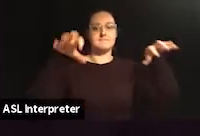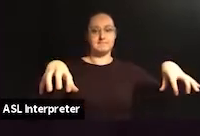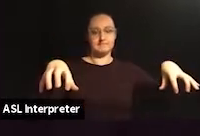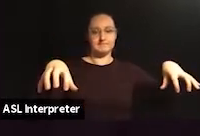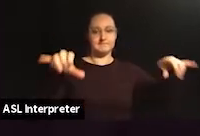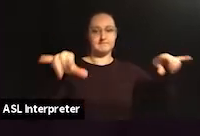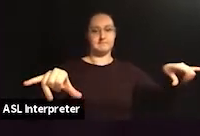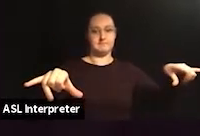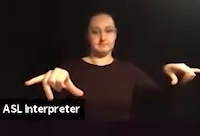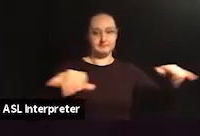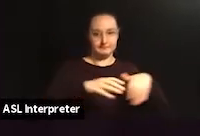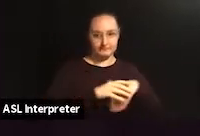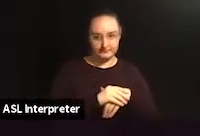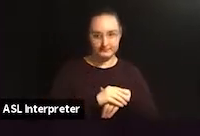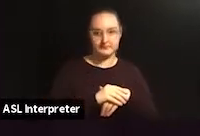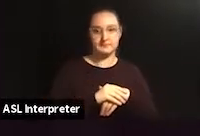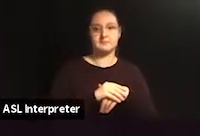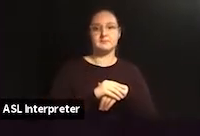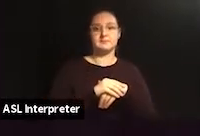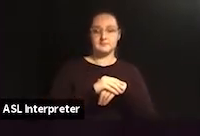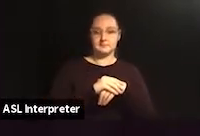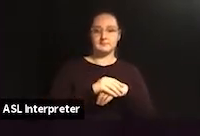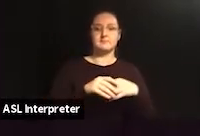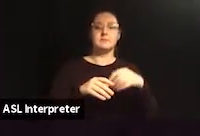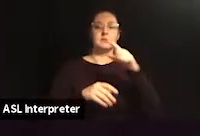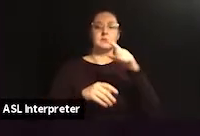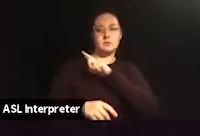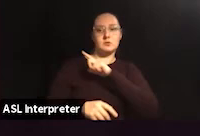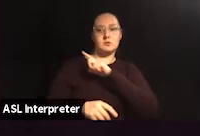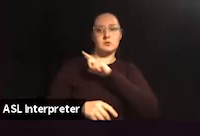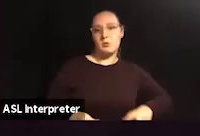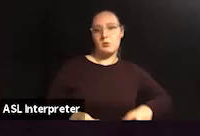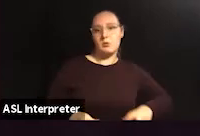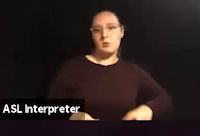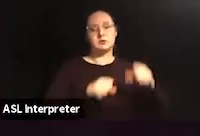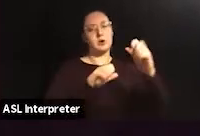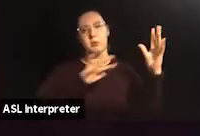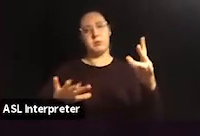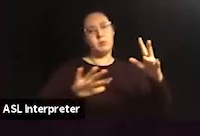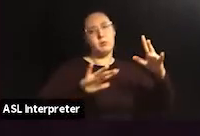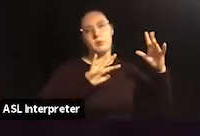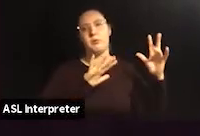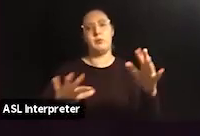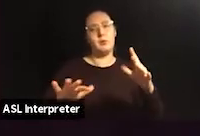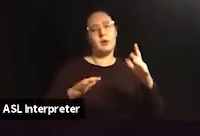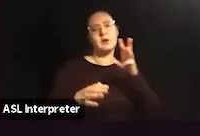Lord drove the sea back by a strong east wind all night and turned the sea into dry